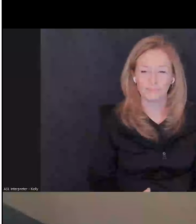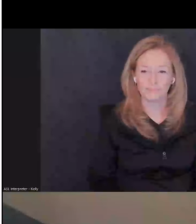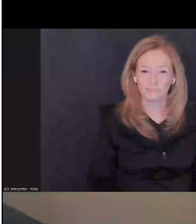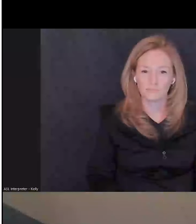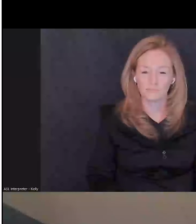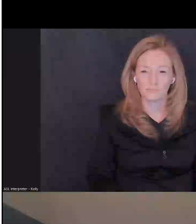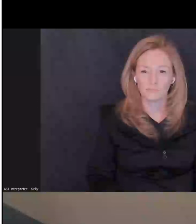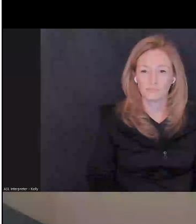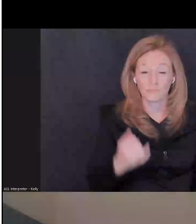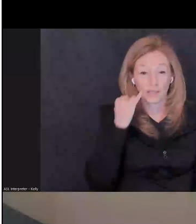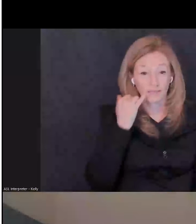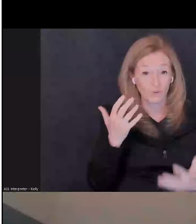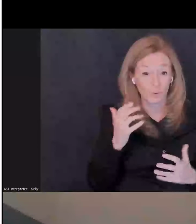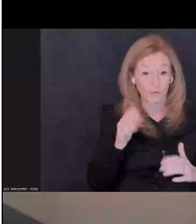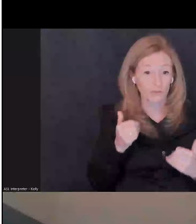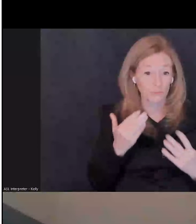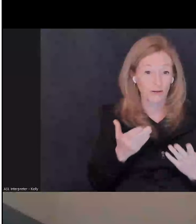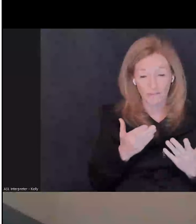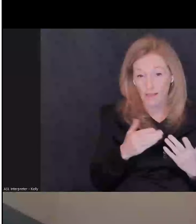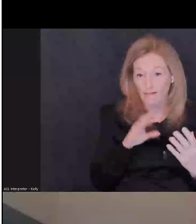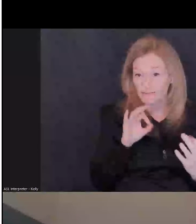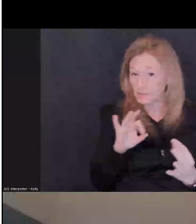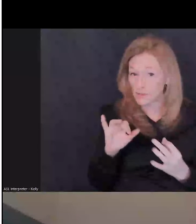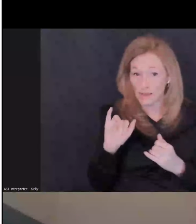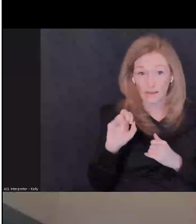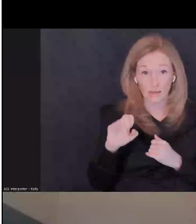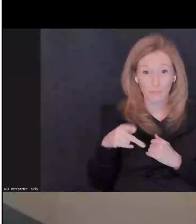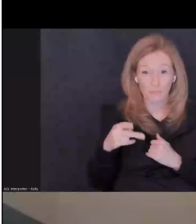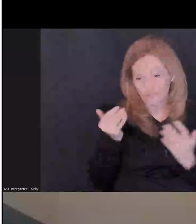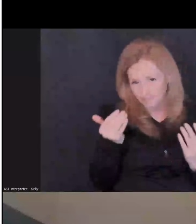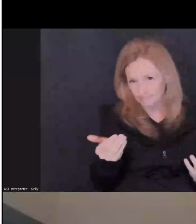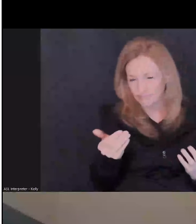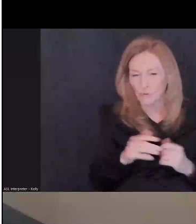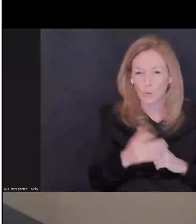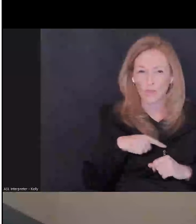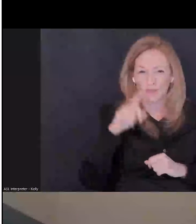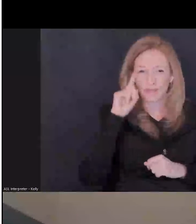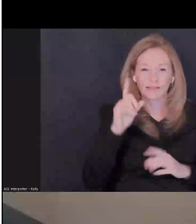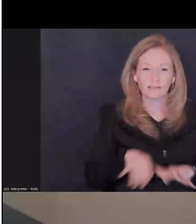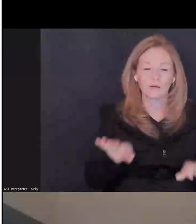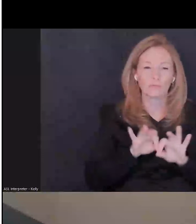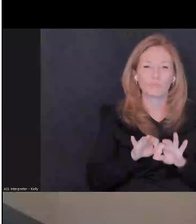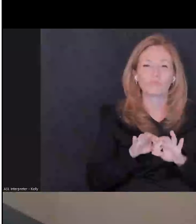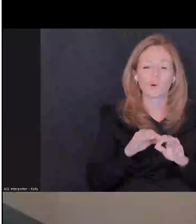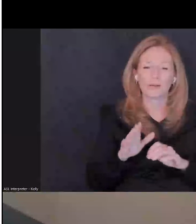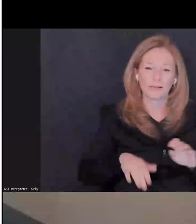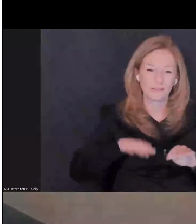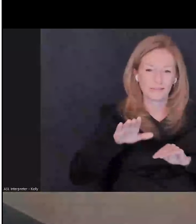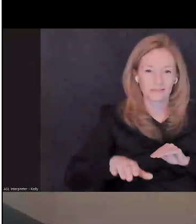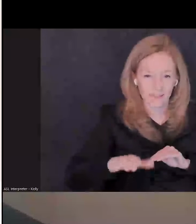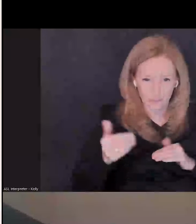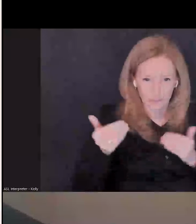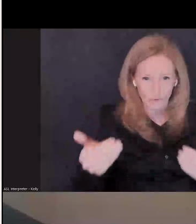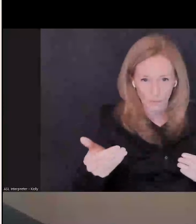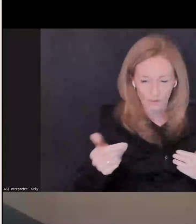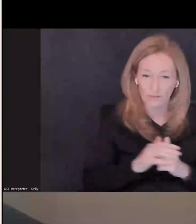if you wish. We think this is potentially an important step forward. So Laura, that's what I have. Thank you.